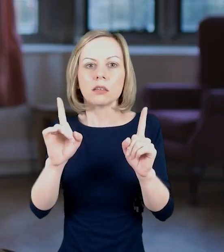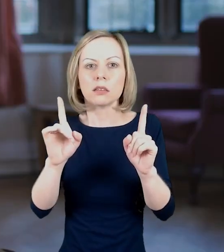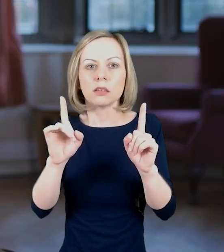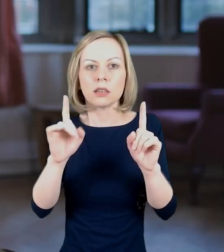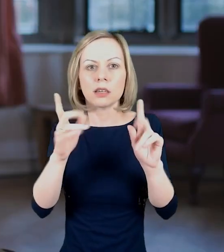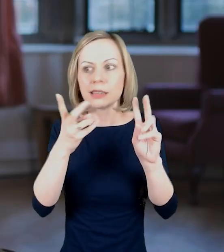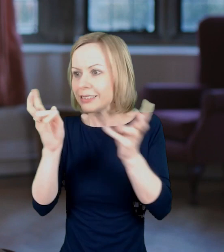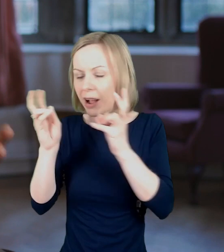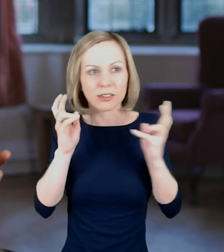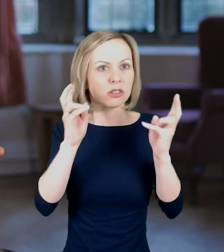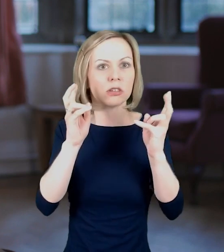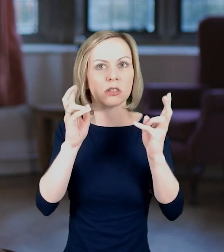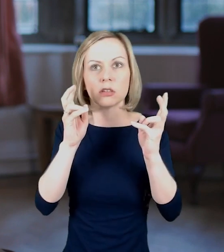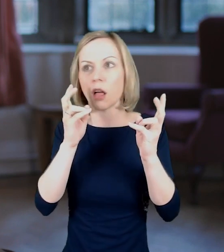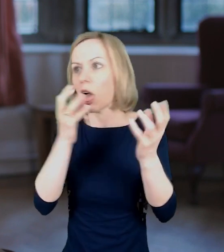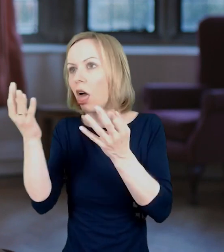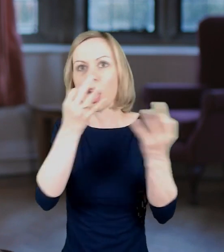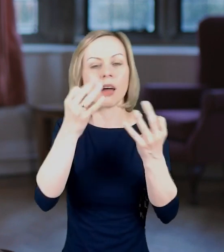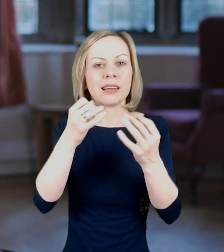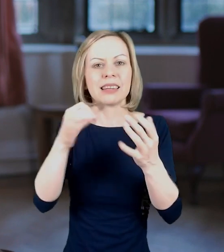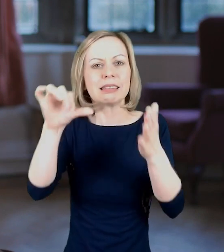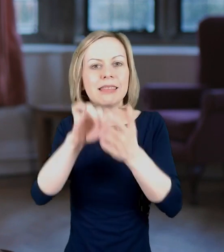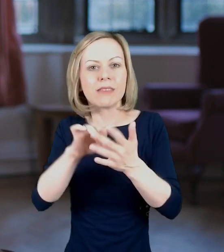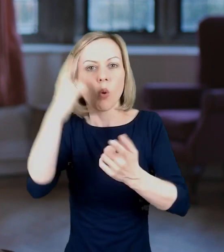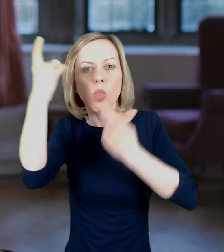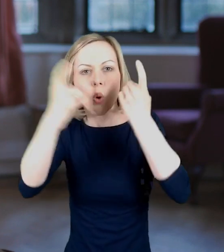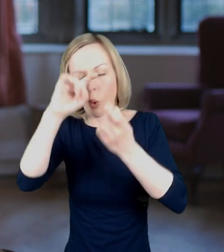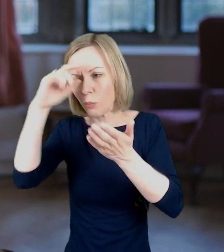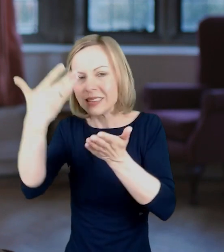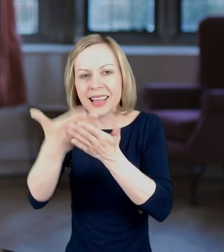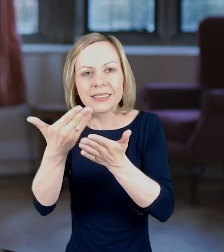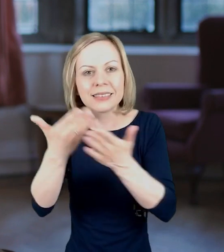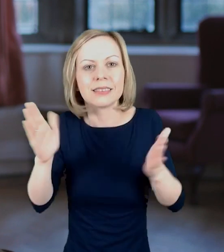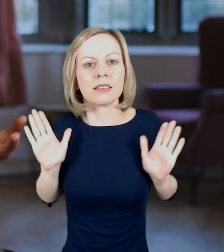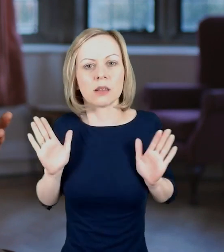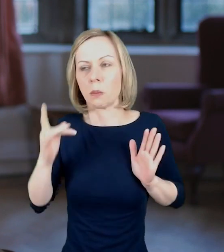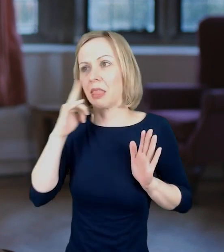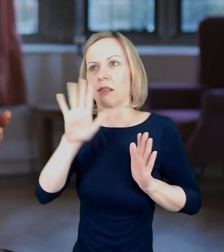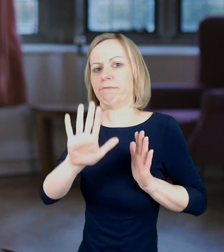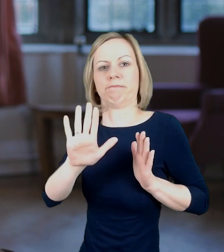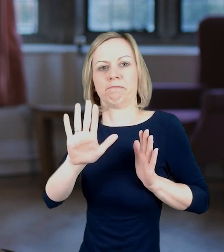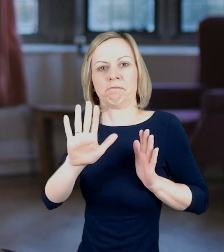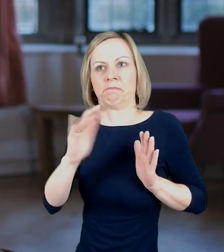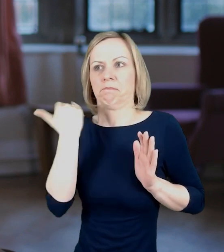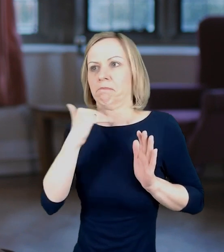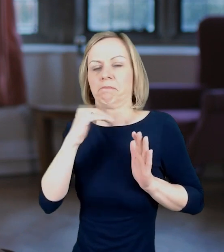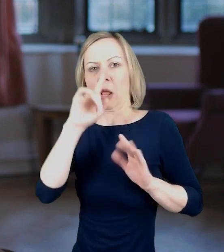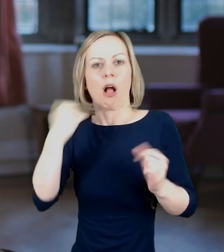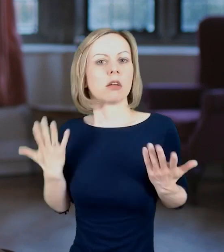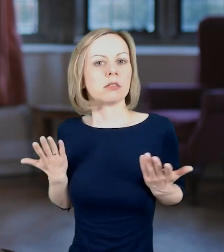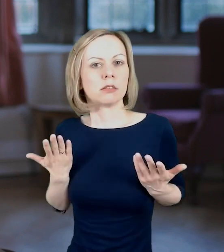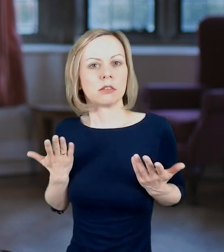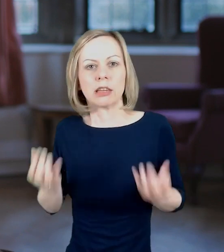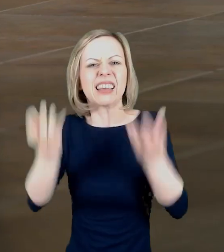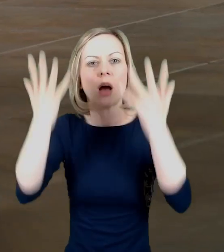distractions, difficult, obsessive thoughts, that we immediately think this isn't how it's supposed to be, and give